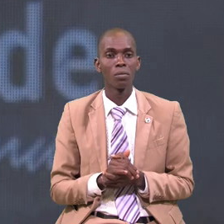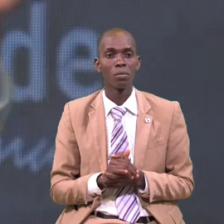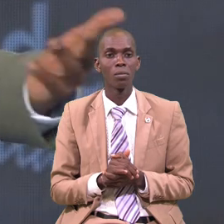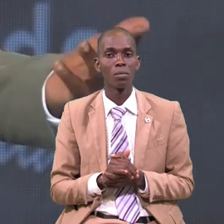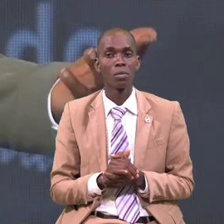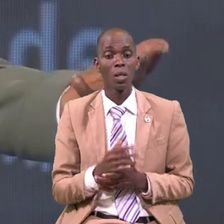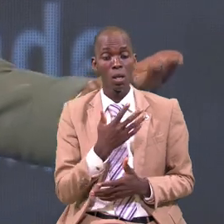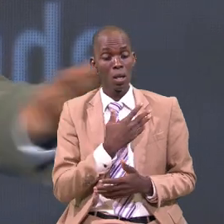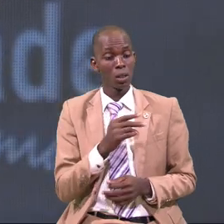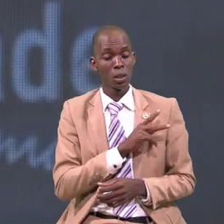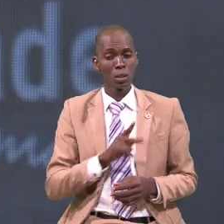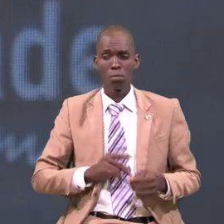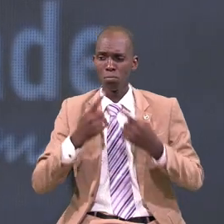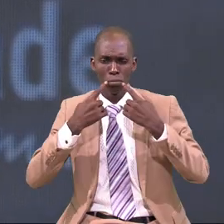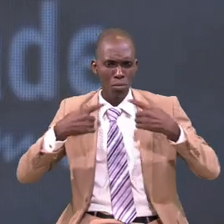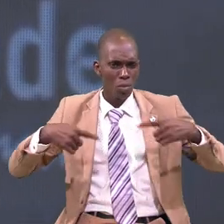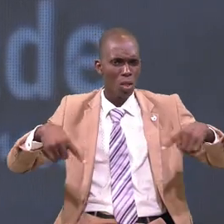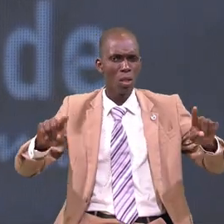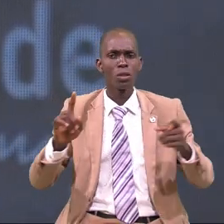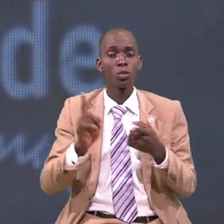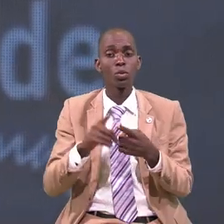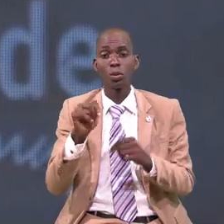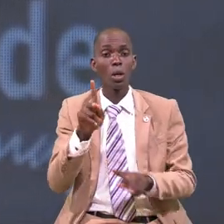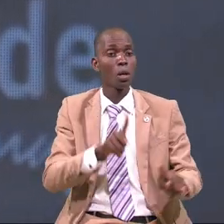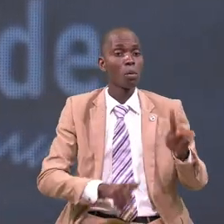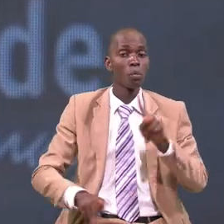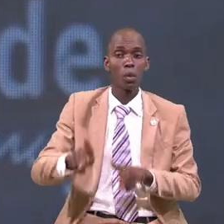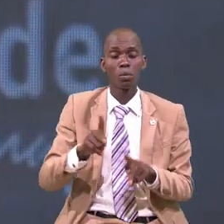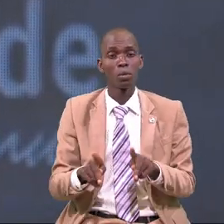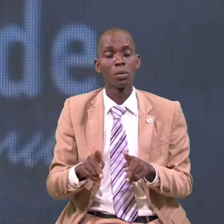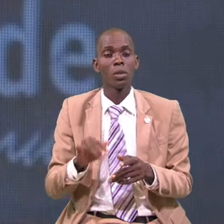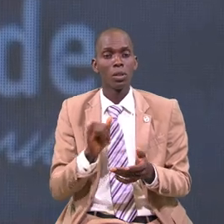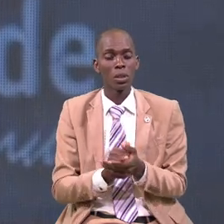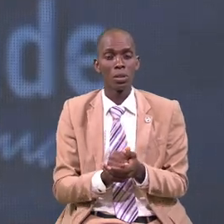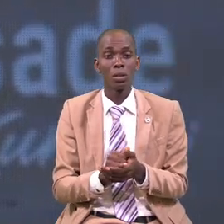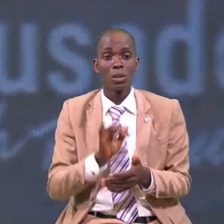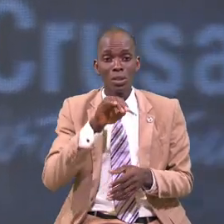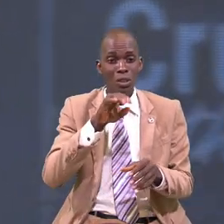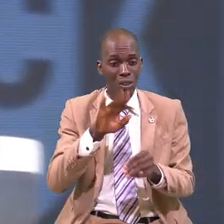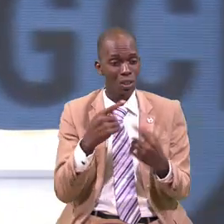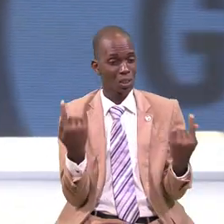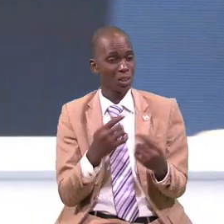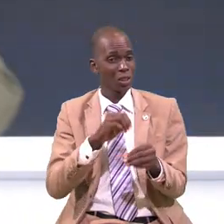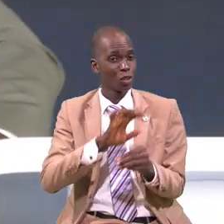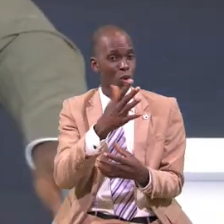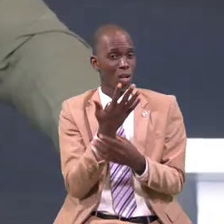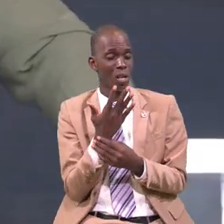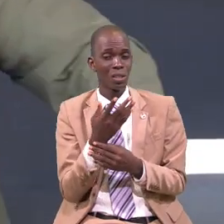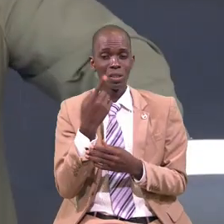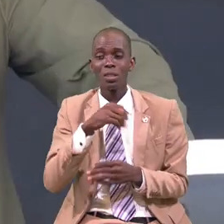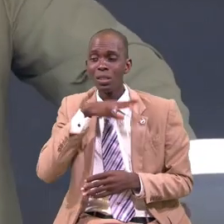And he told the populace, the violence is in your hand, the sin in your hand, the transgression in your